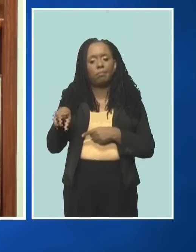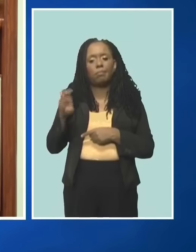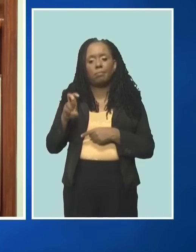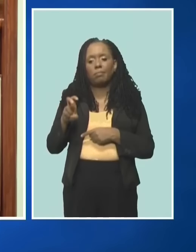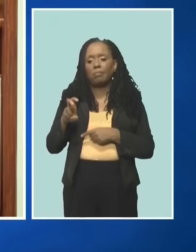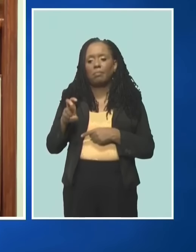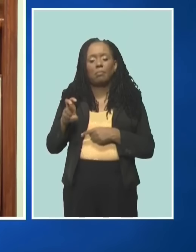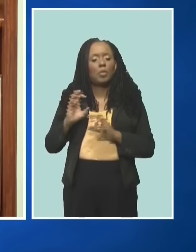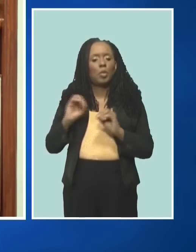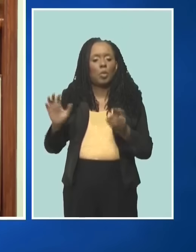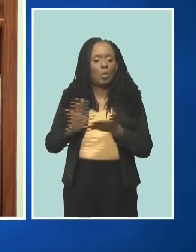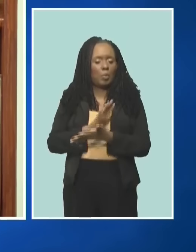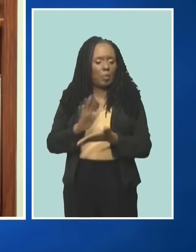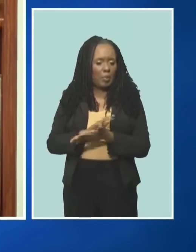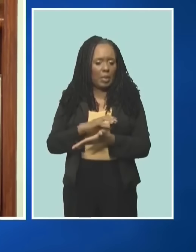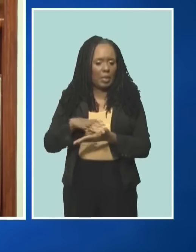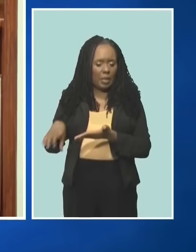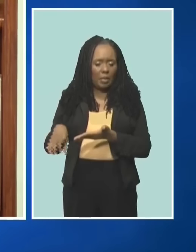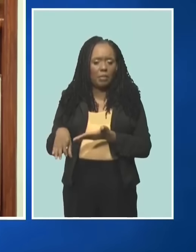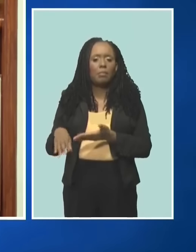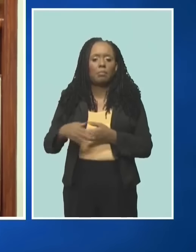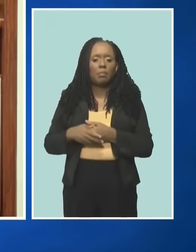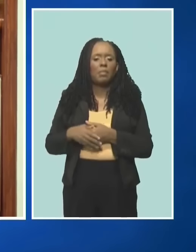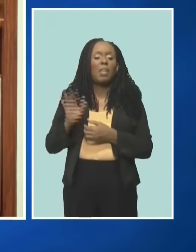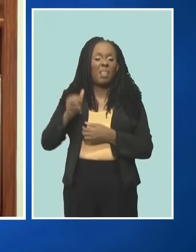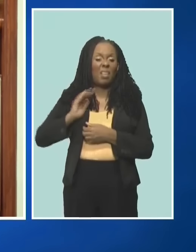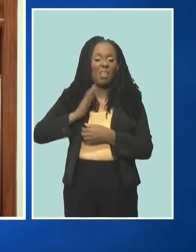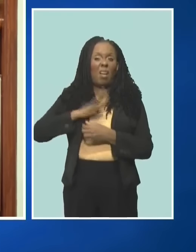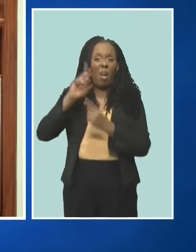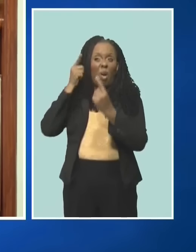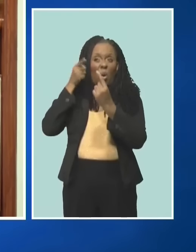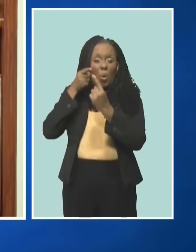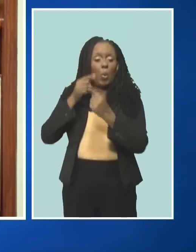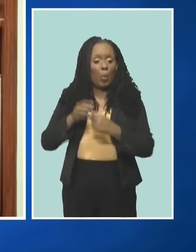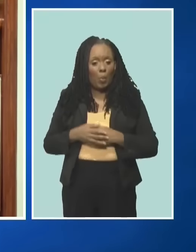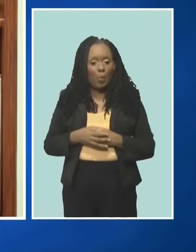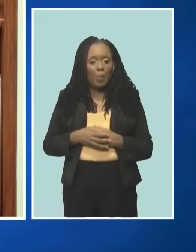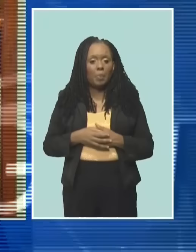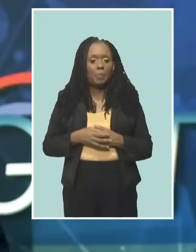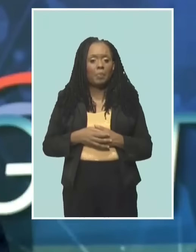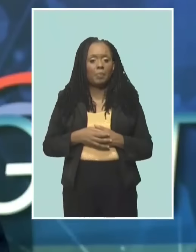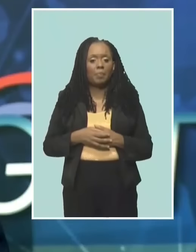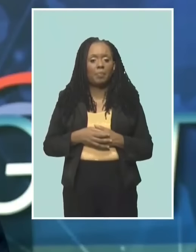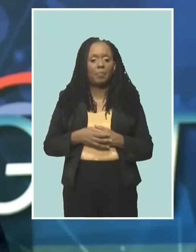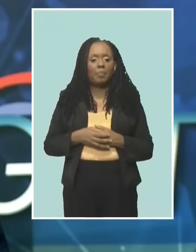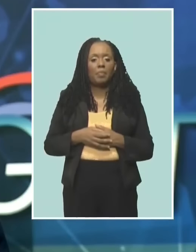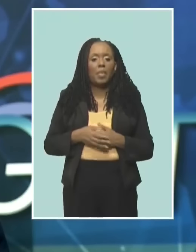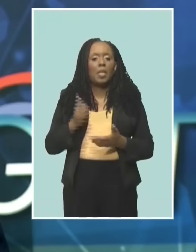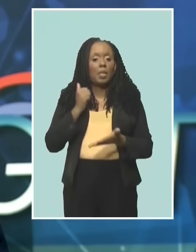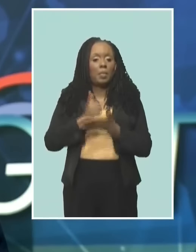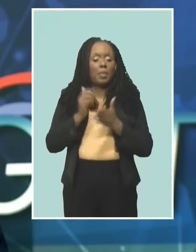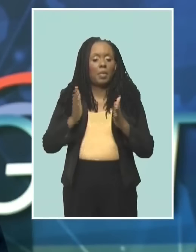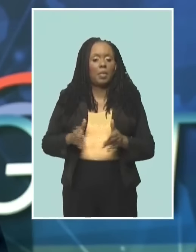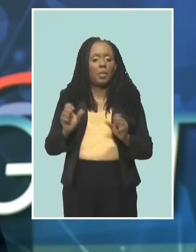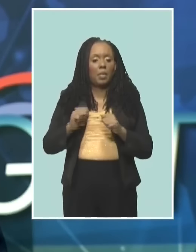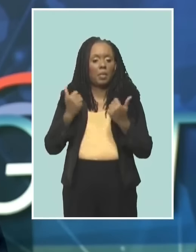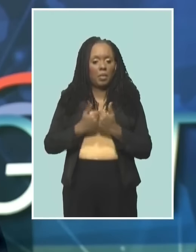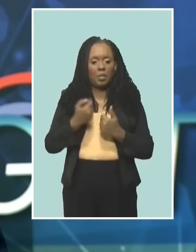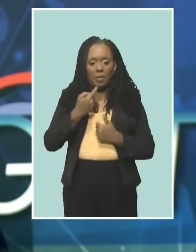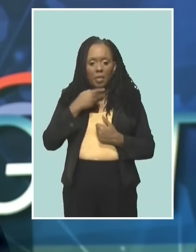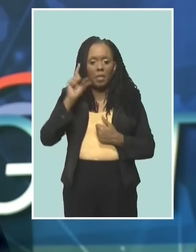check elimination. And I think eventually that's where we want the payment system to go. The Bankers Association official